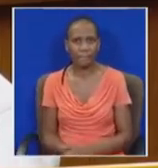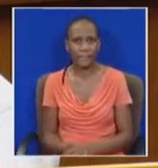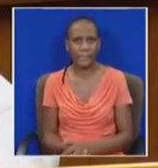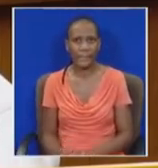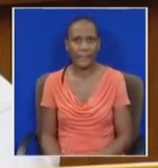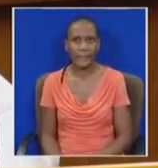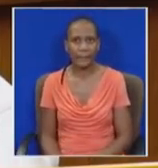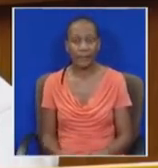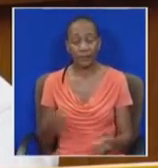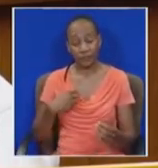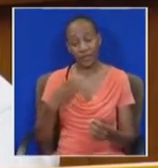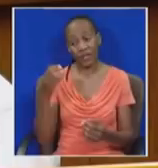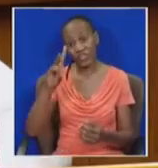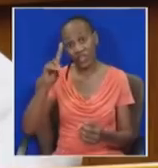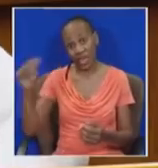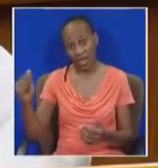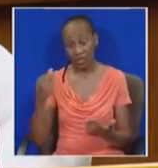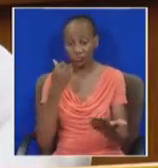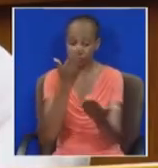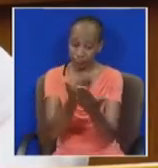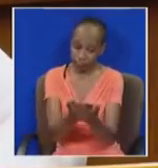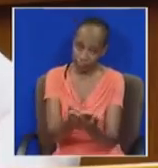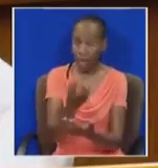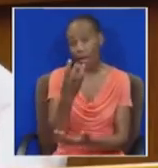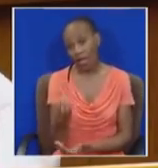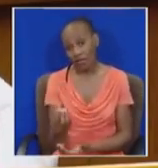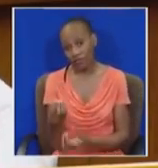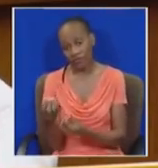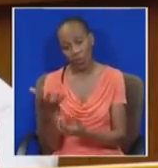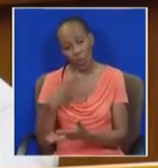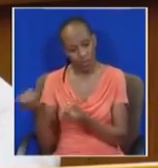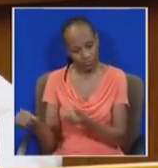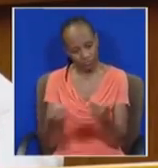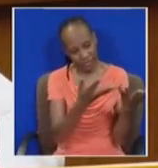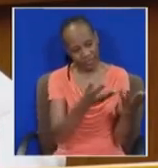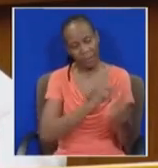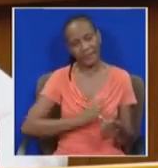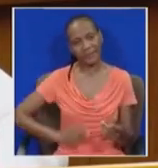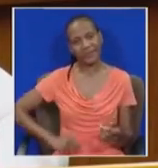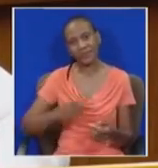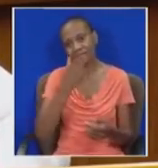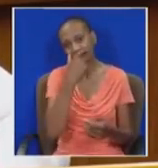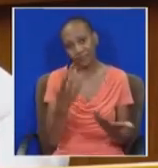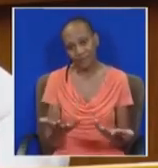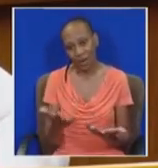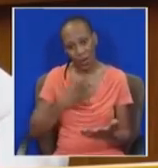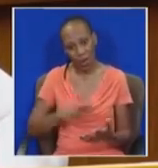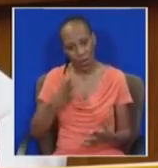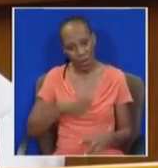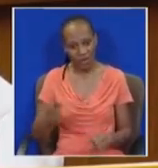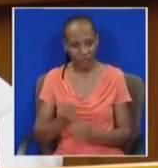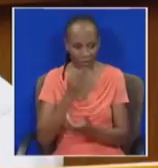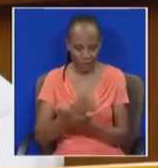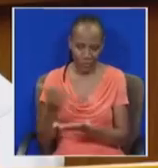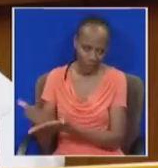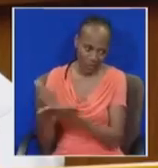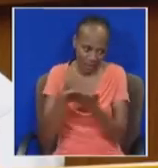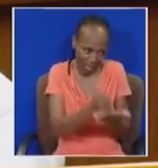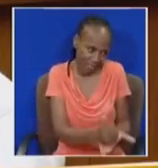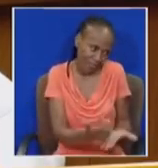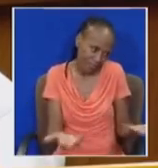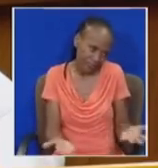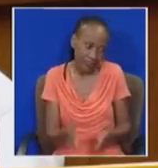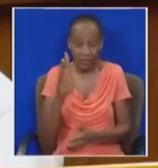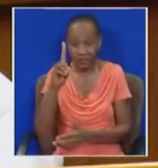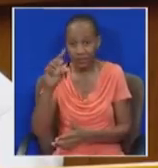the suggestions the DA has and offers them to President Ramaphosa in the spirit of lending a hand. The